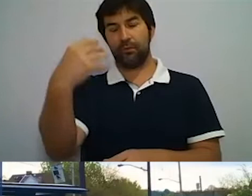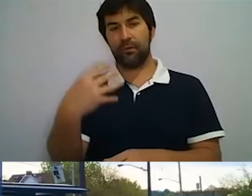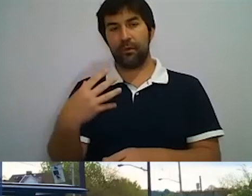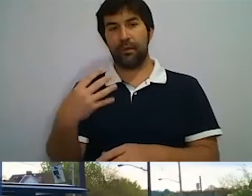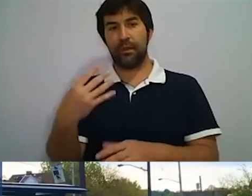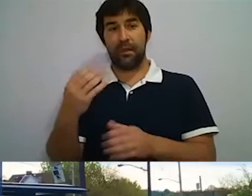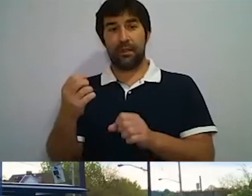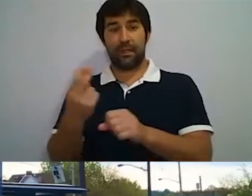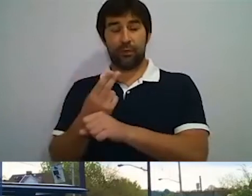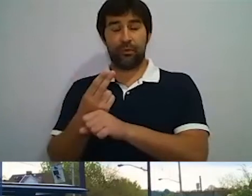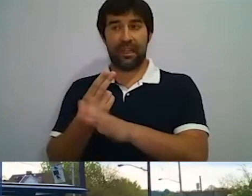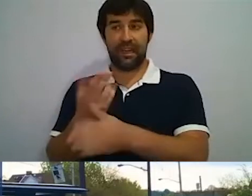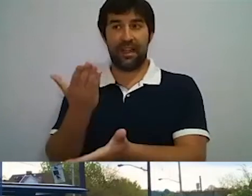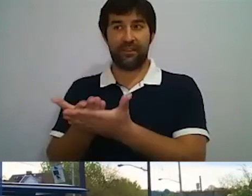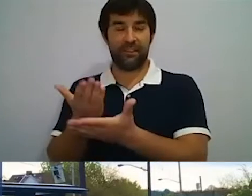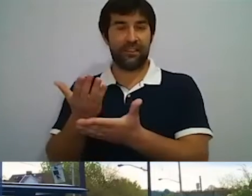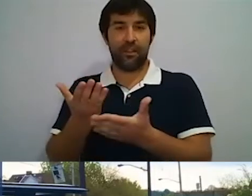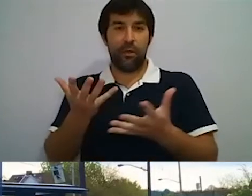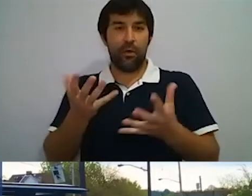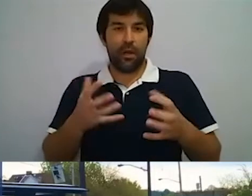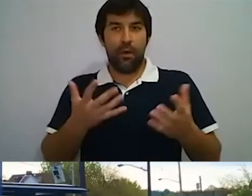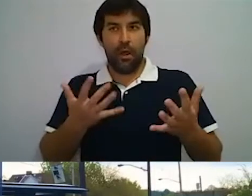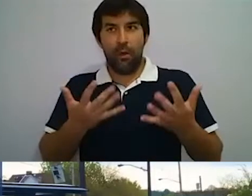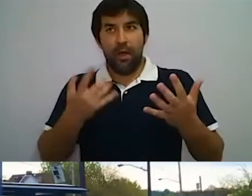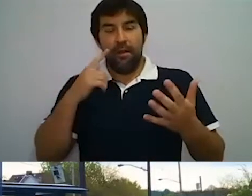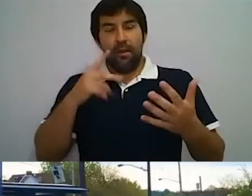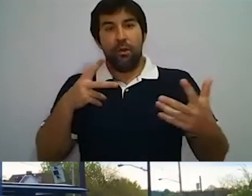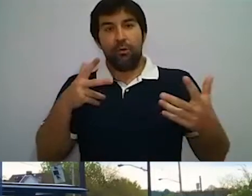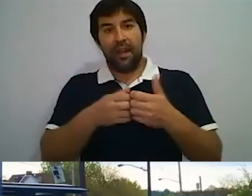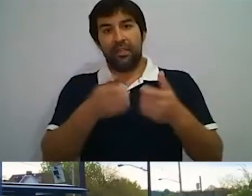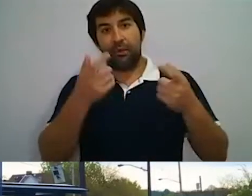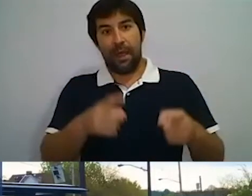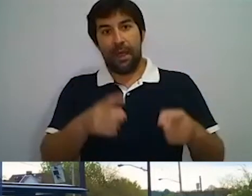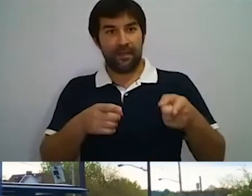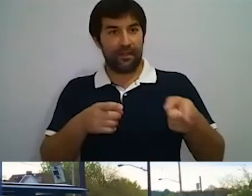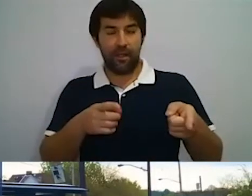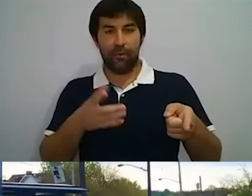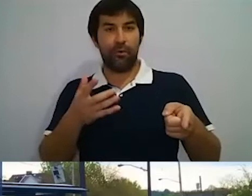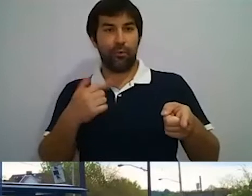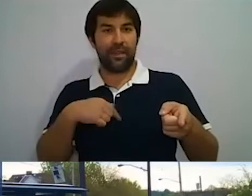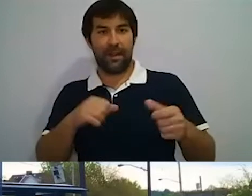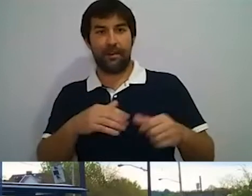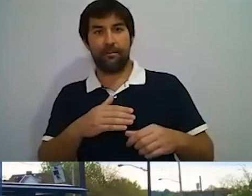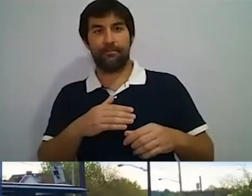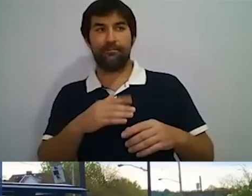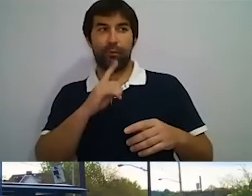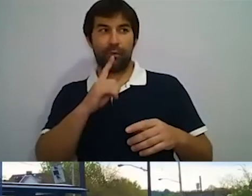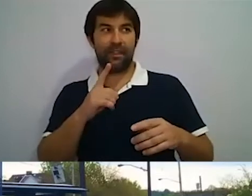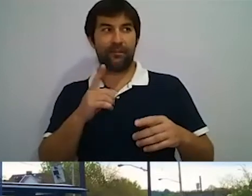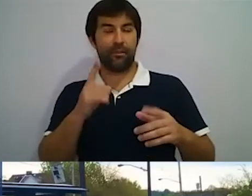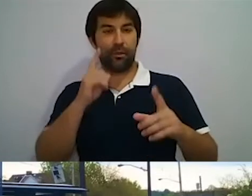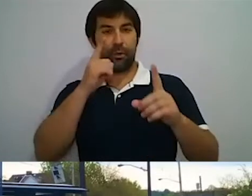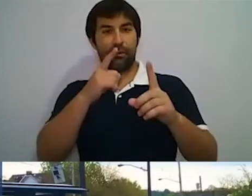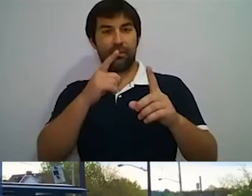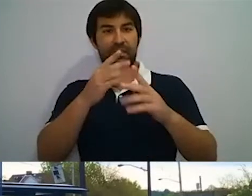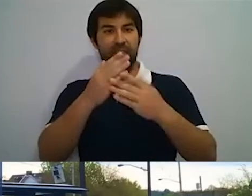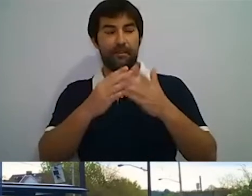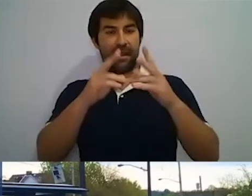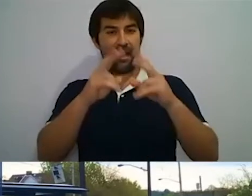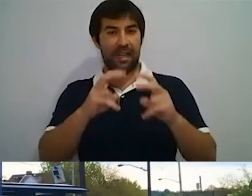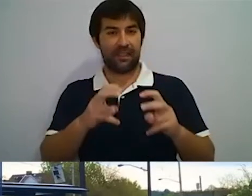departments. We're money people, so we of course want to know what the projects are going to cost, not just in 2021, but the out years. A lot of our